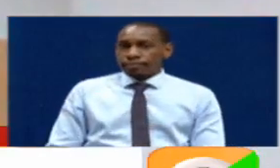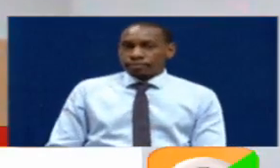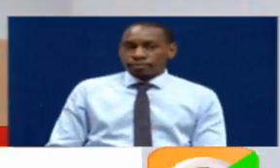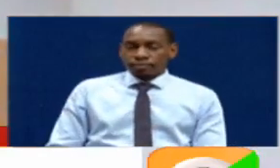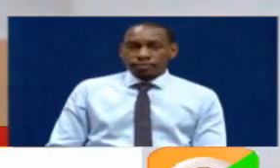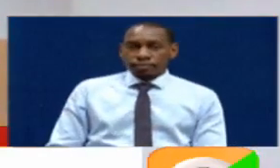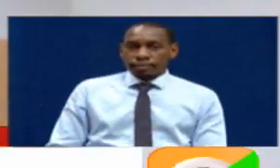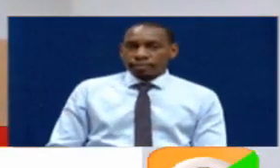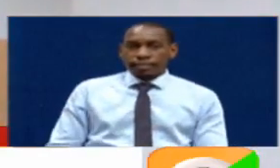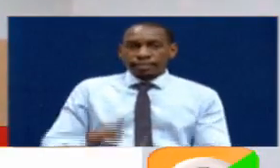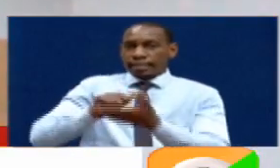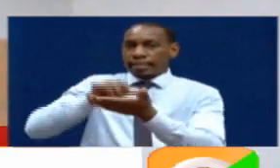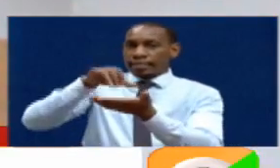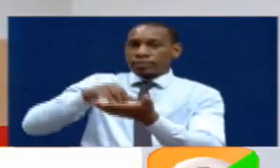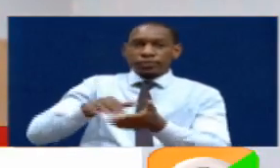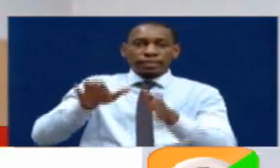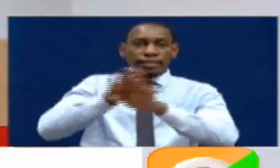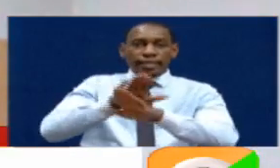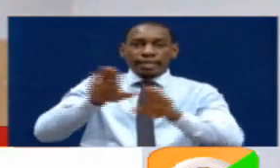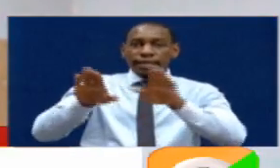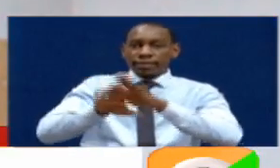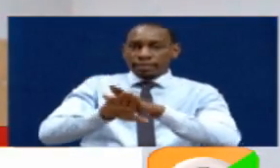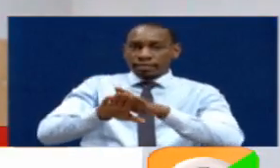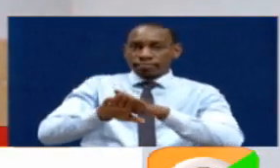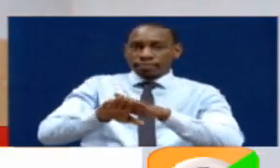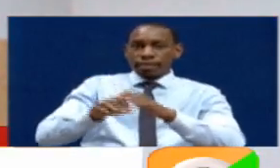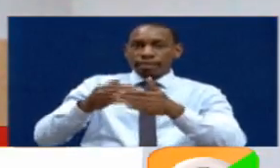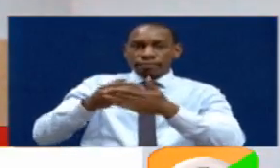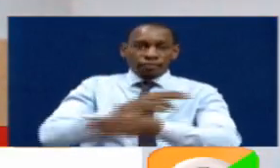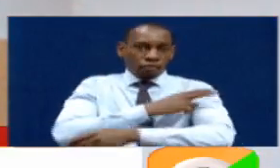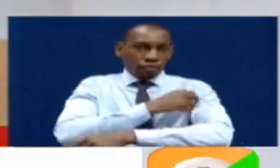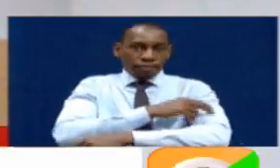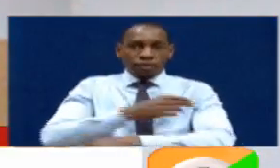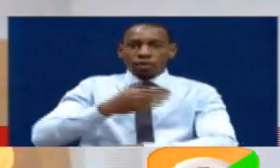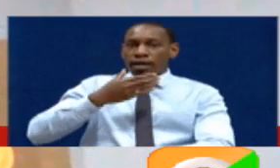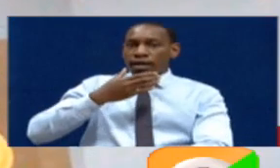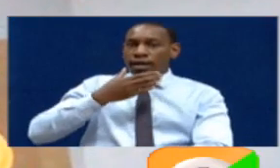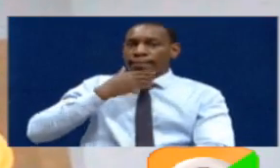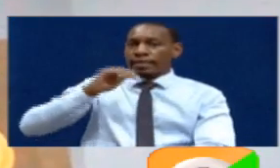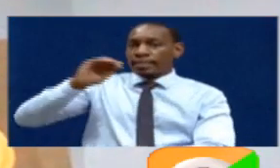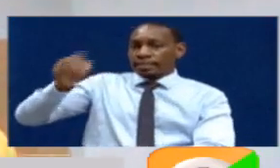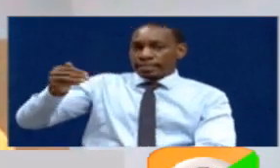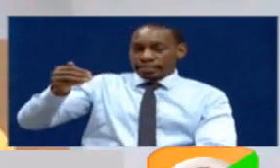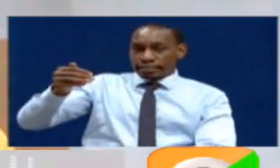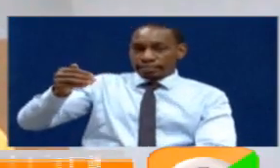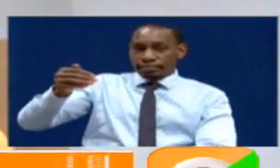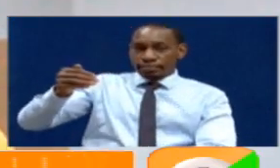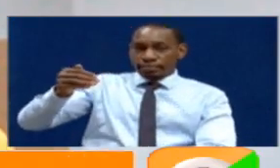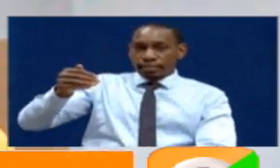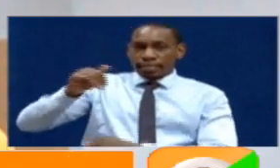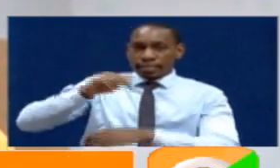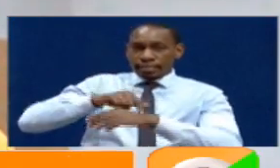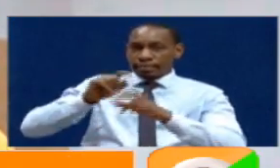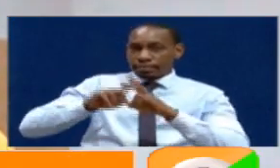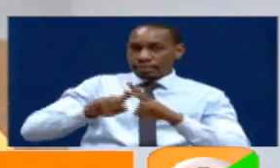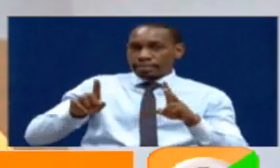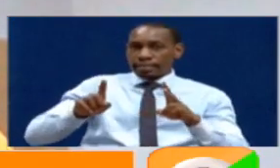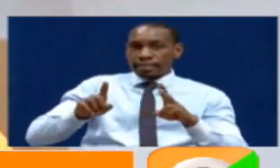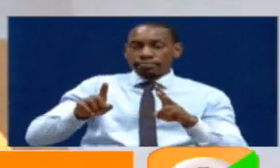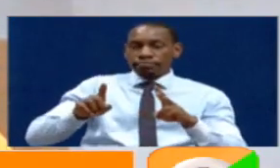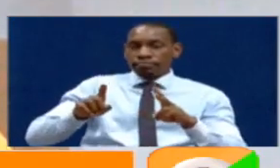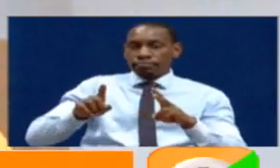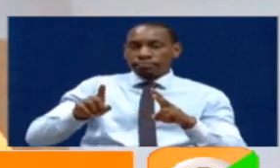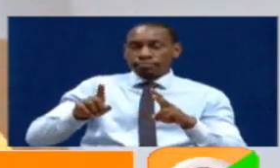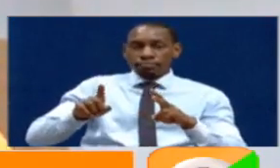It was just the case when everything all started. I was in a hospital in Manchester, and when everything started, they had